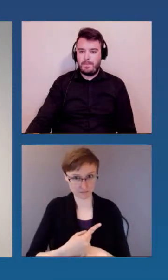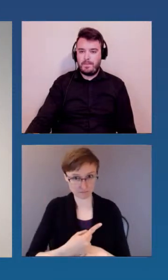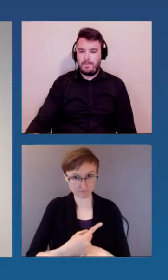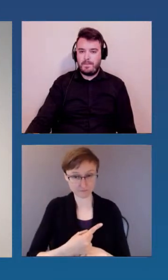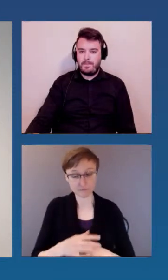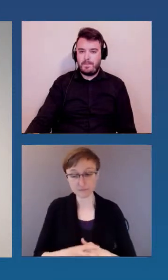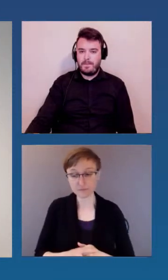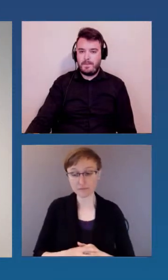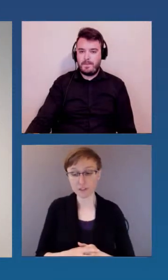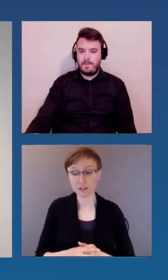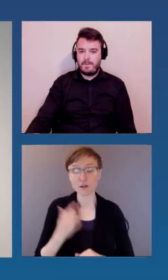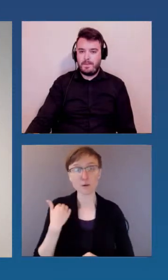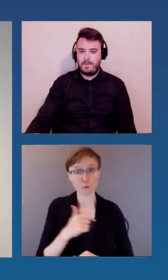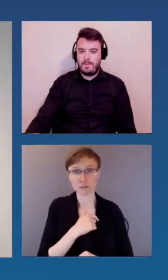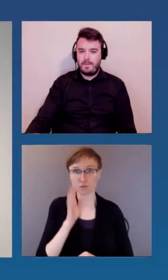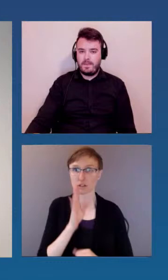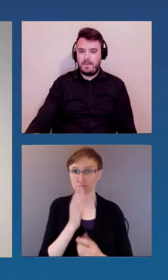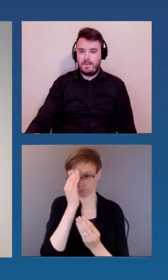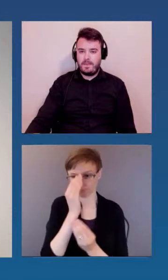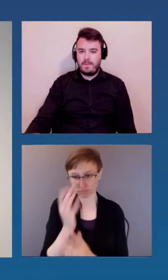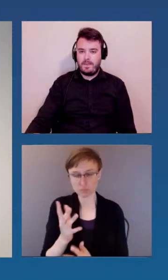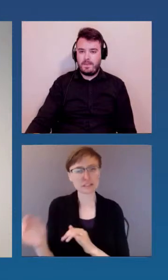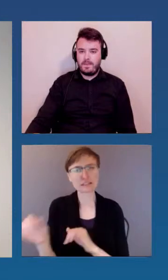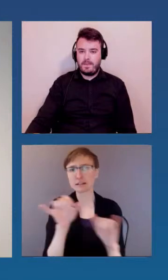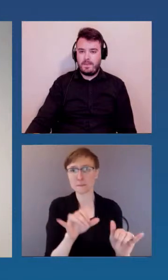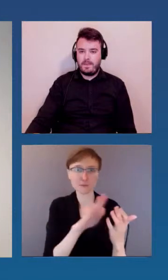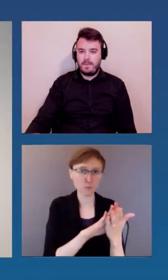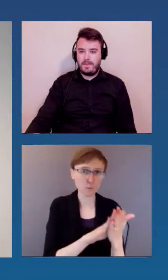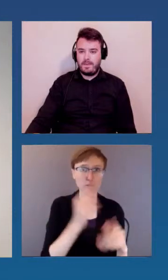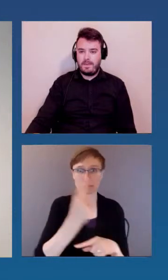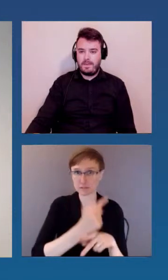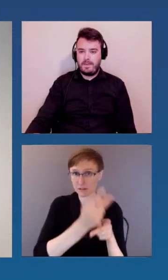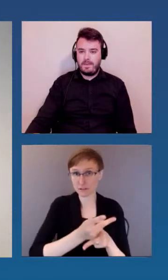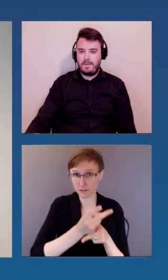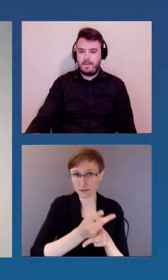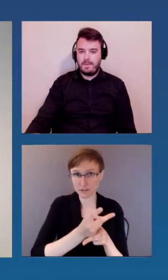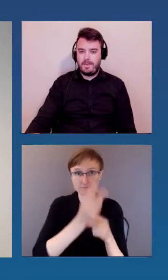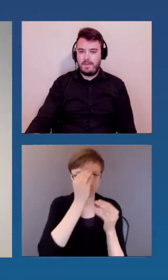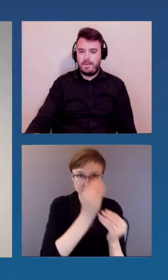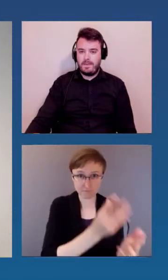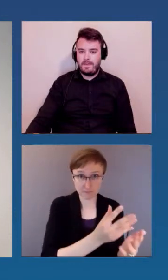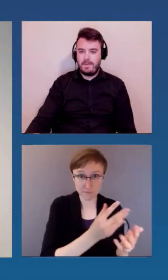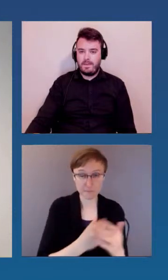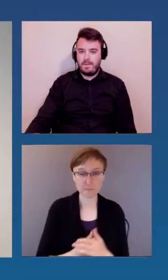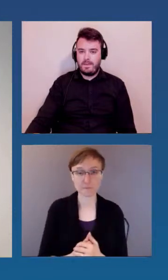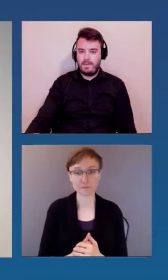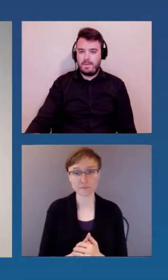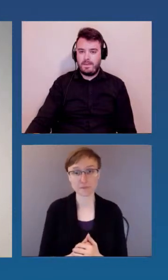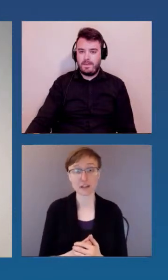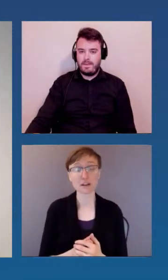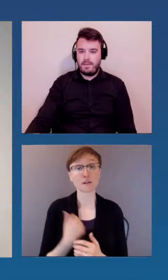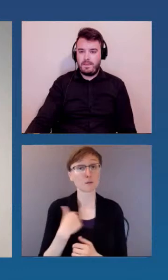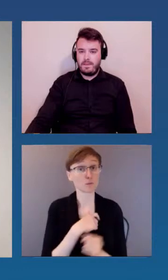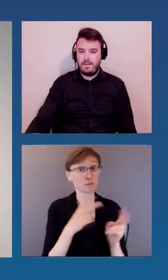there is a case in a university residence or in a apartment building around campus?